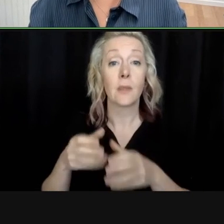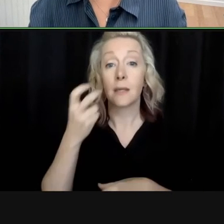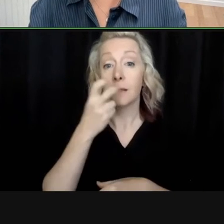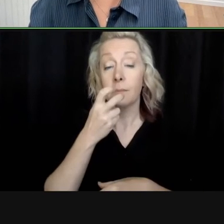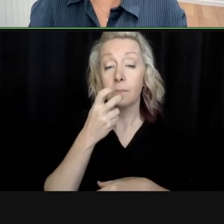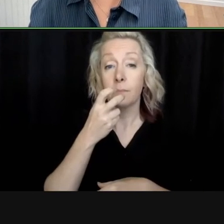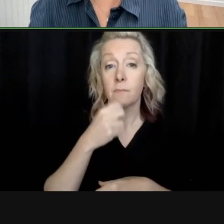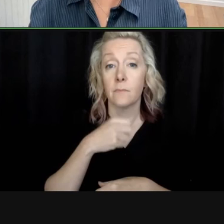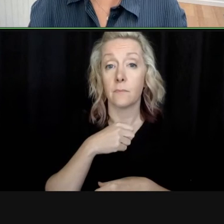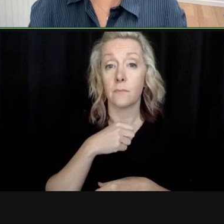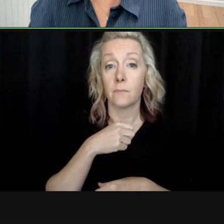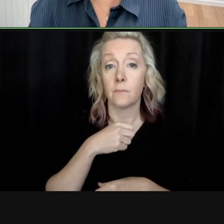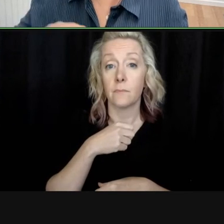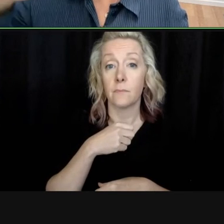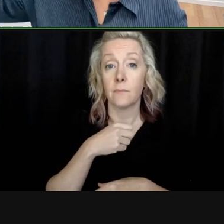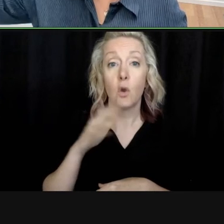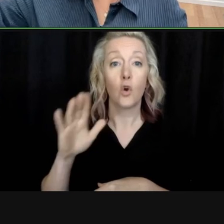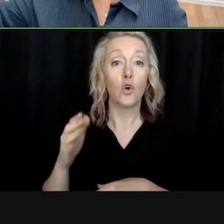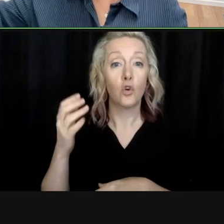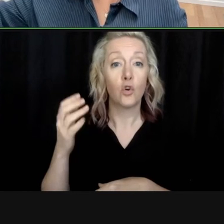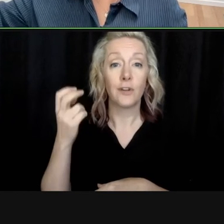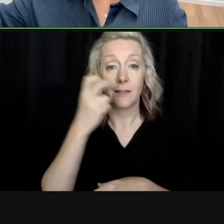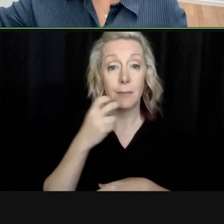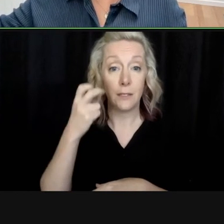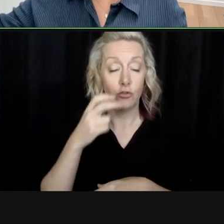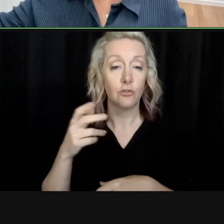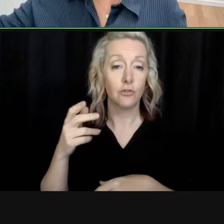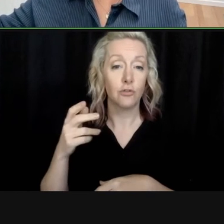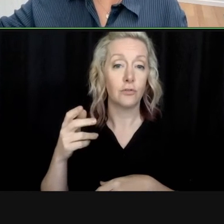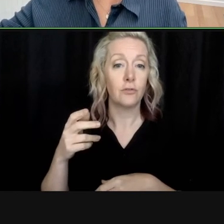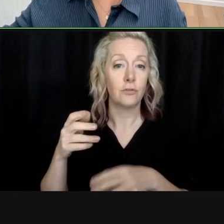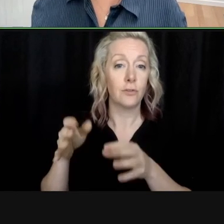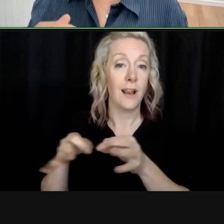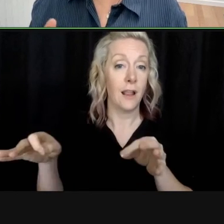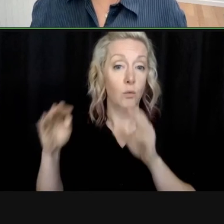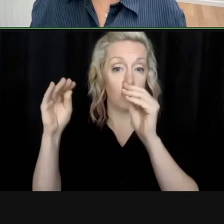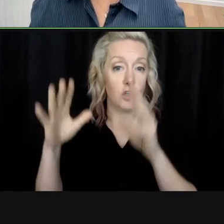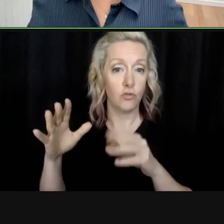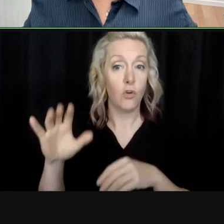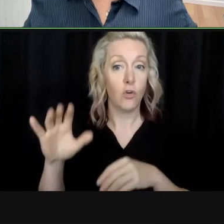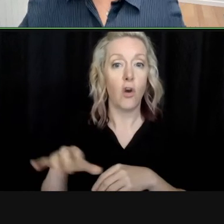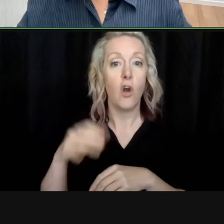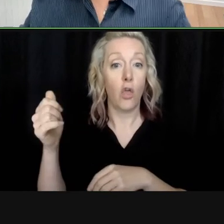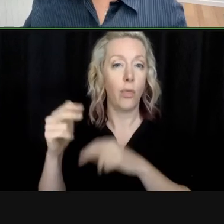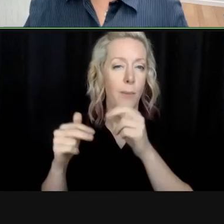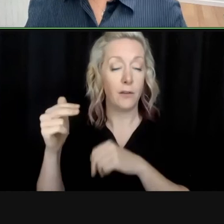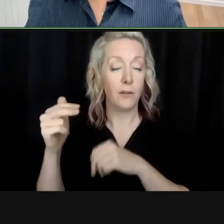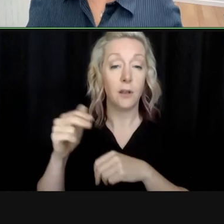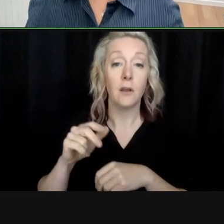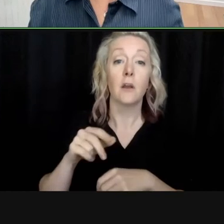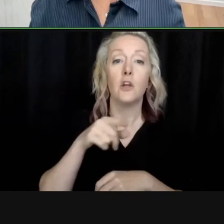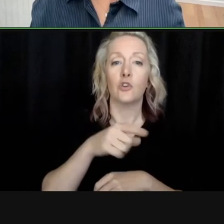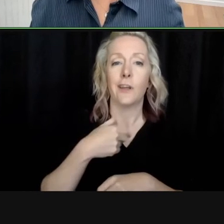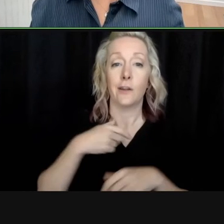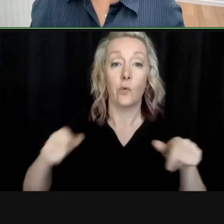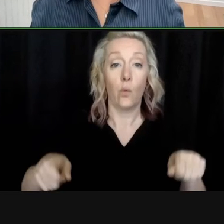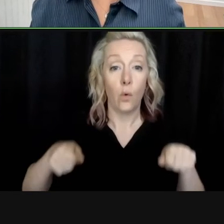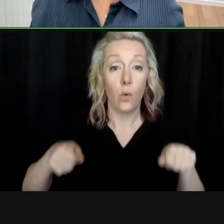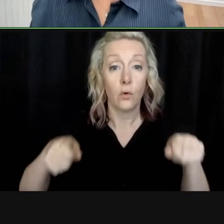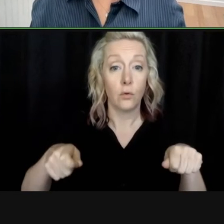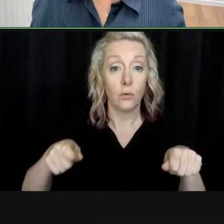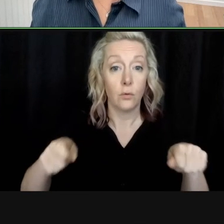language teacher, which was in another part of the school and in another building. So we walk over there, she's using her walker, she gets over to